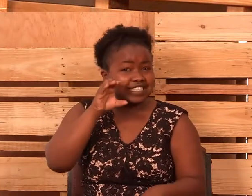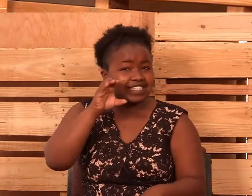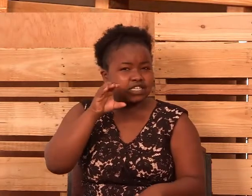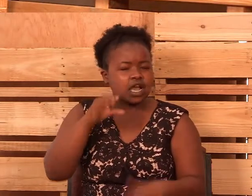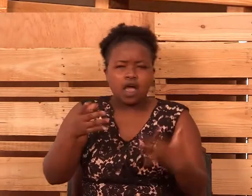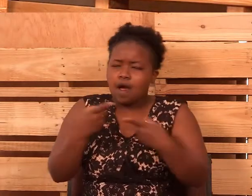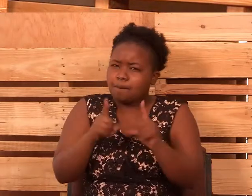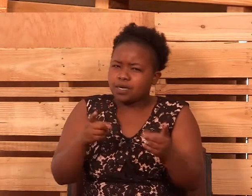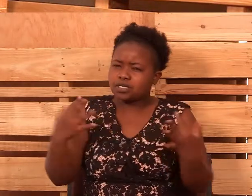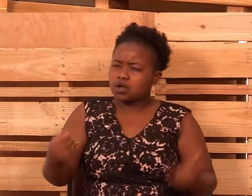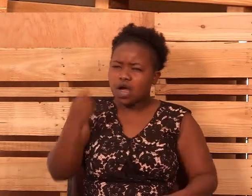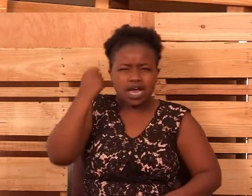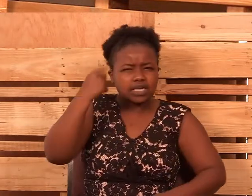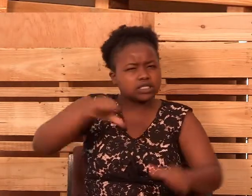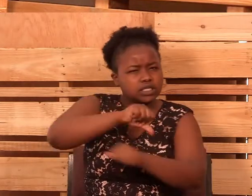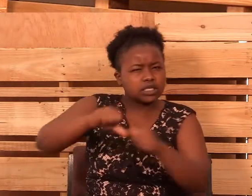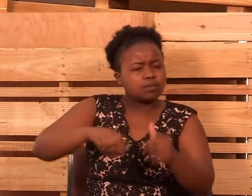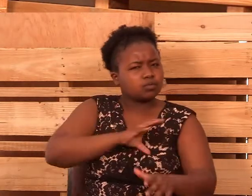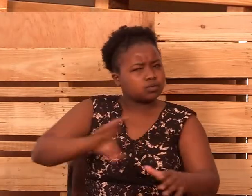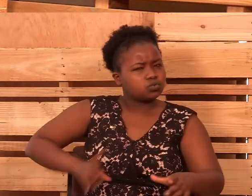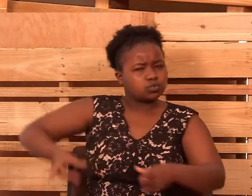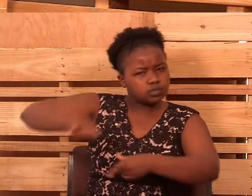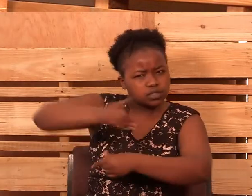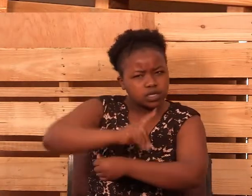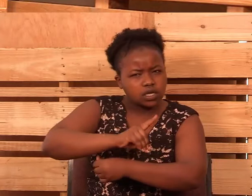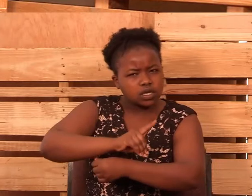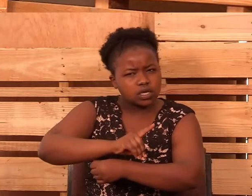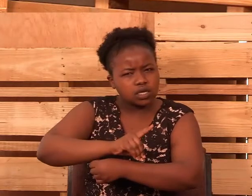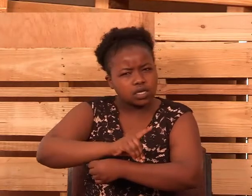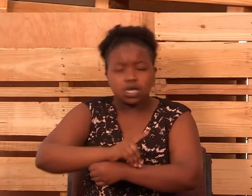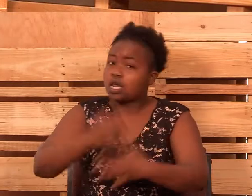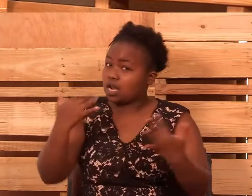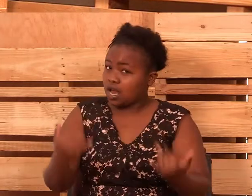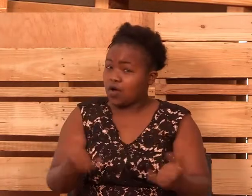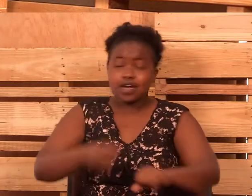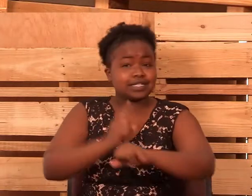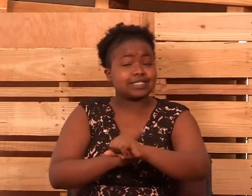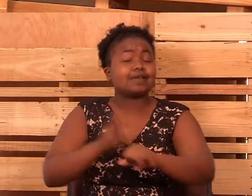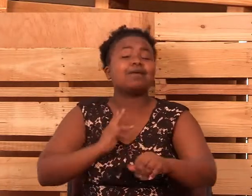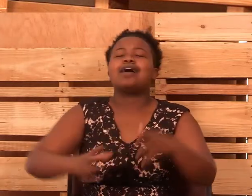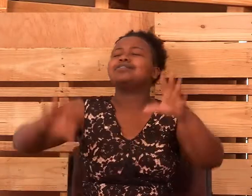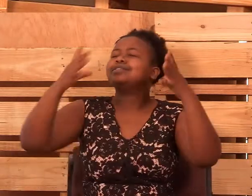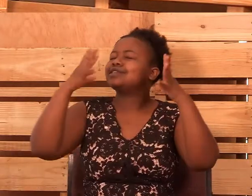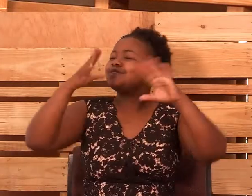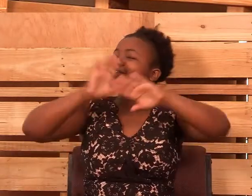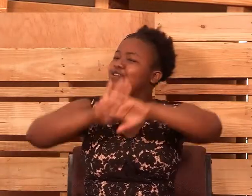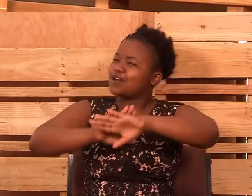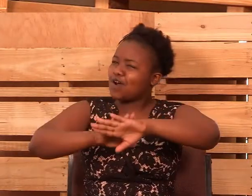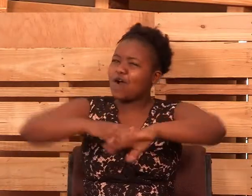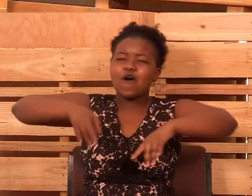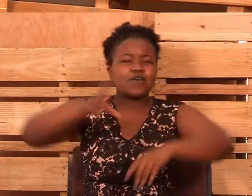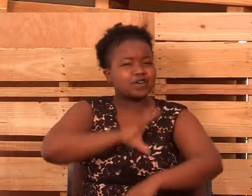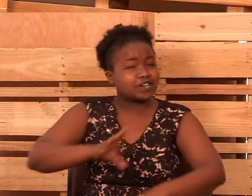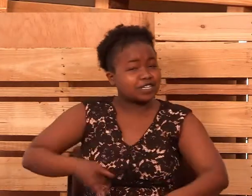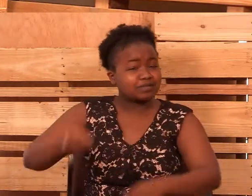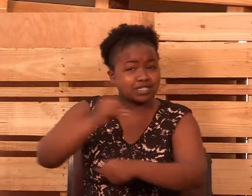origin of Christmas? Where did it come from? Now, Christmas, when we celebrate Christmas, we celebrate